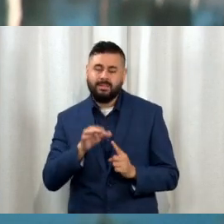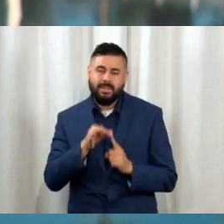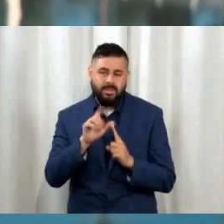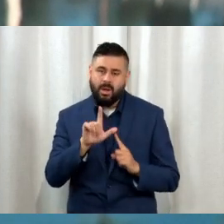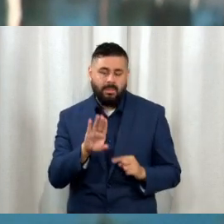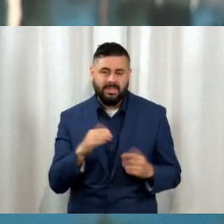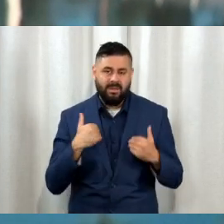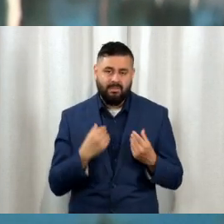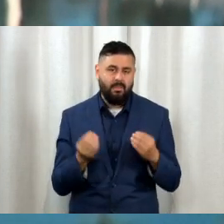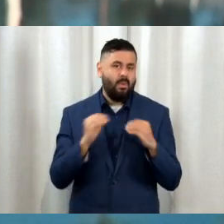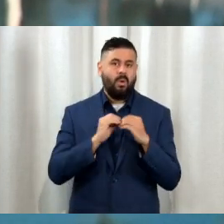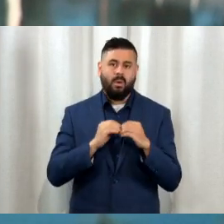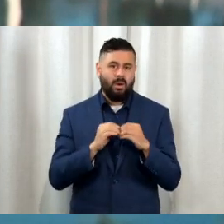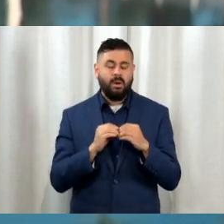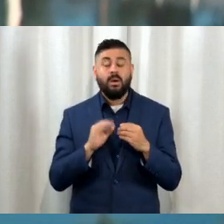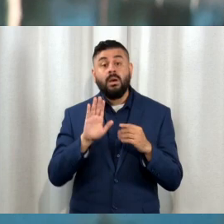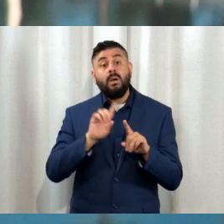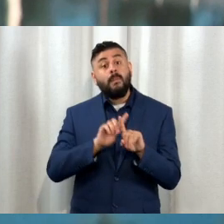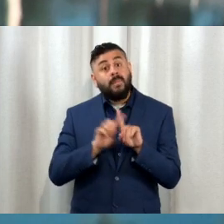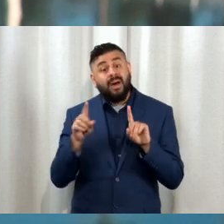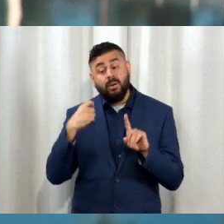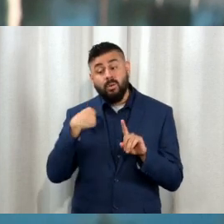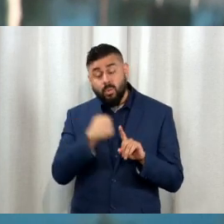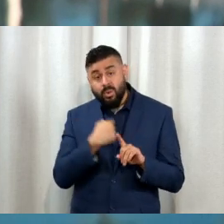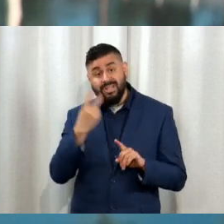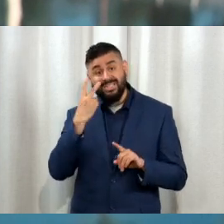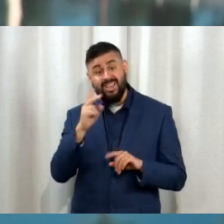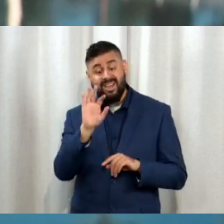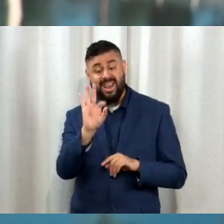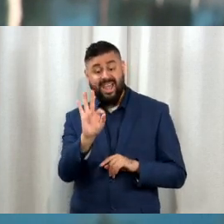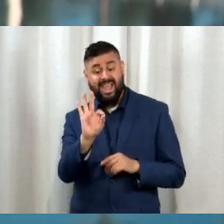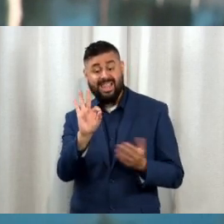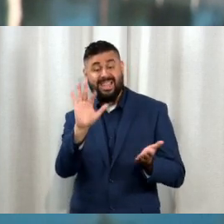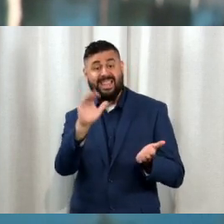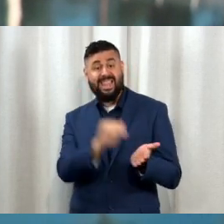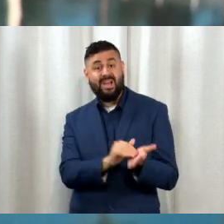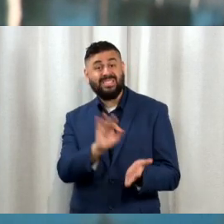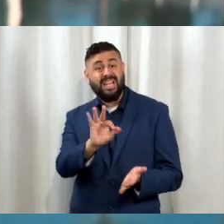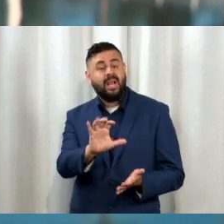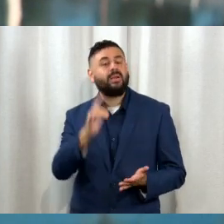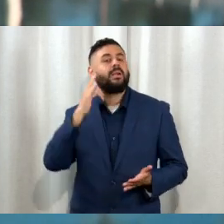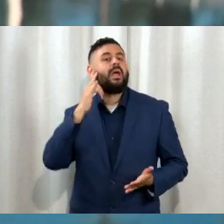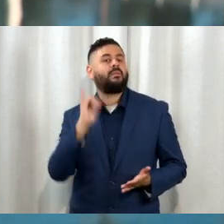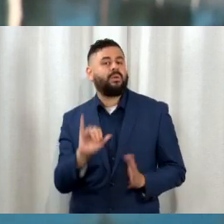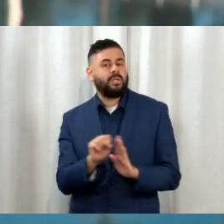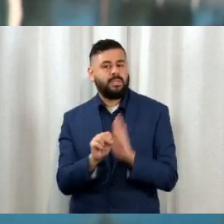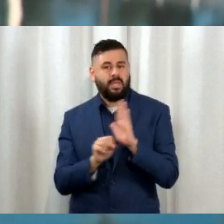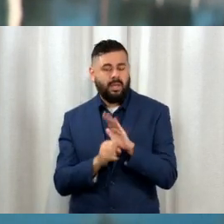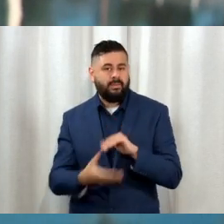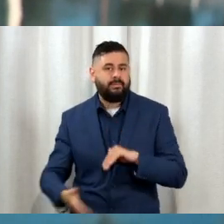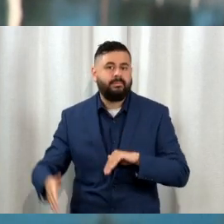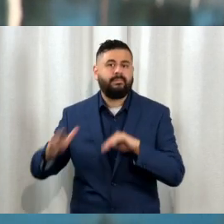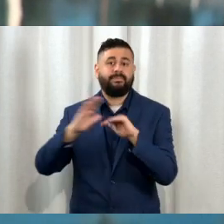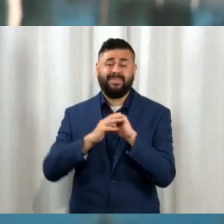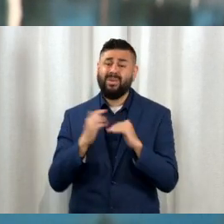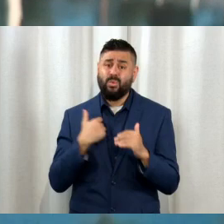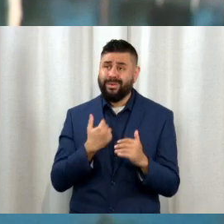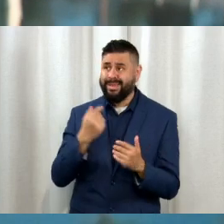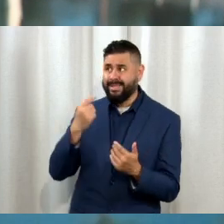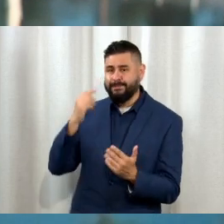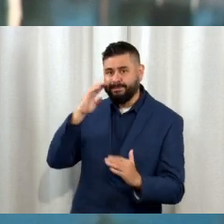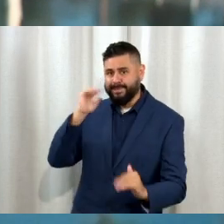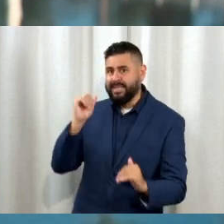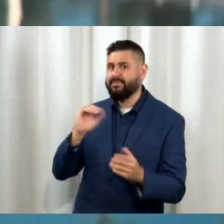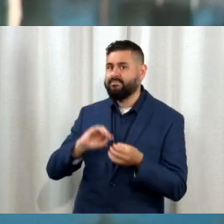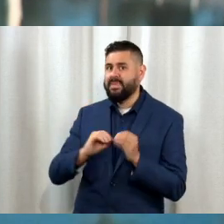the state of California saw an increase of over 9,900 people experiencing homelessness. And we expect this number to go up when the rest of